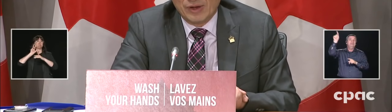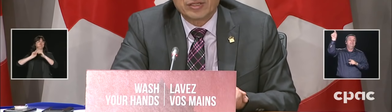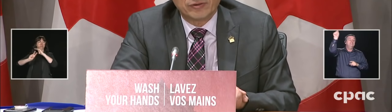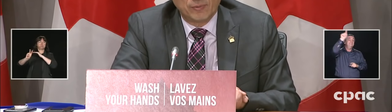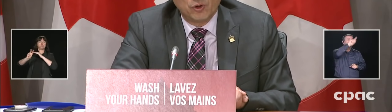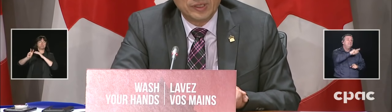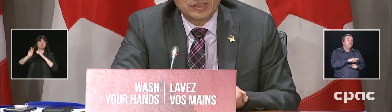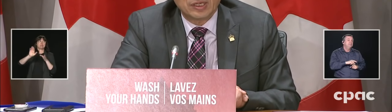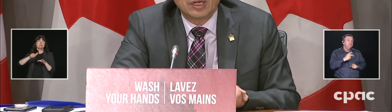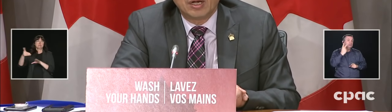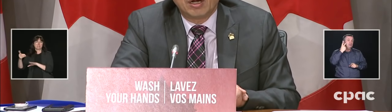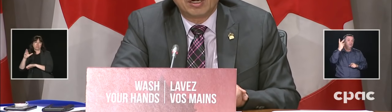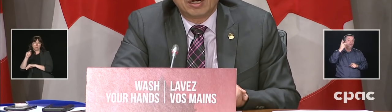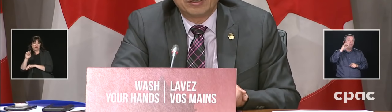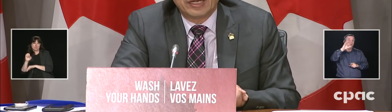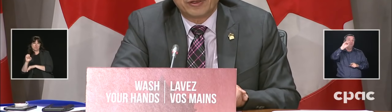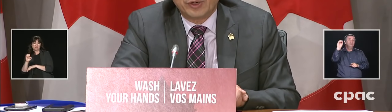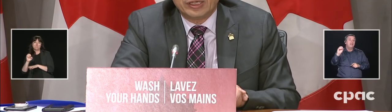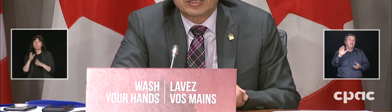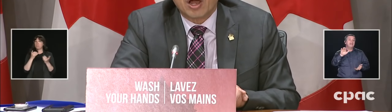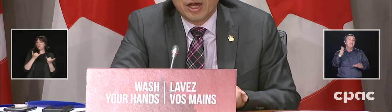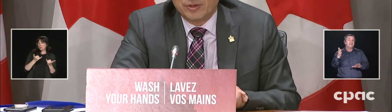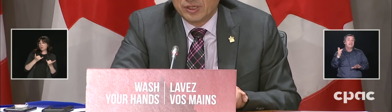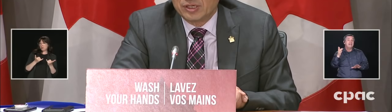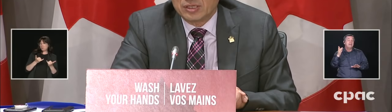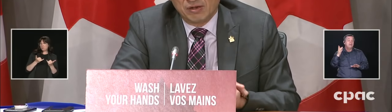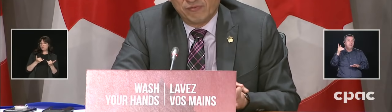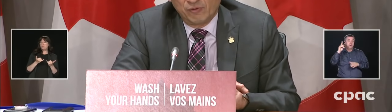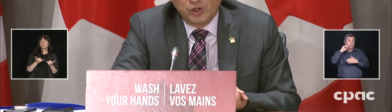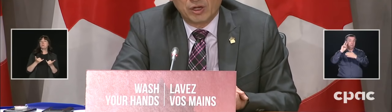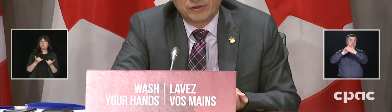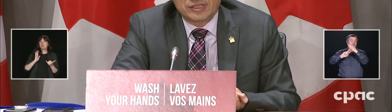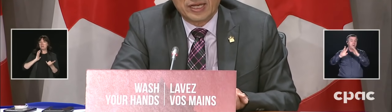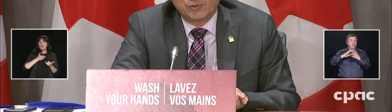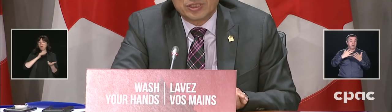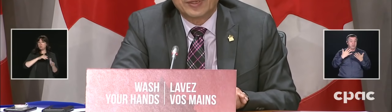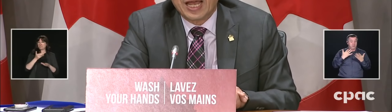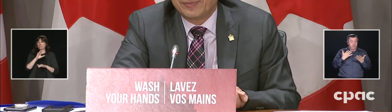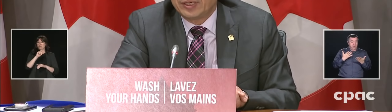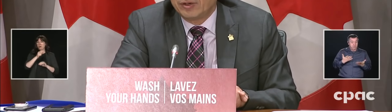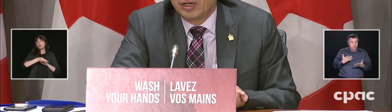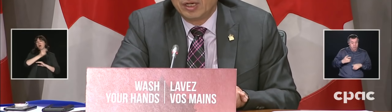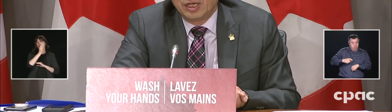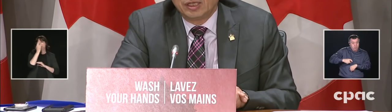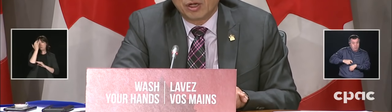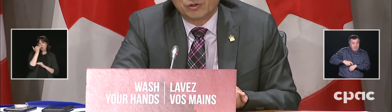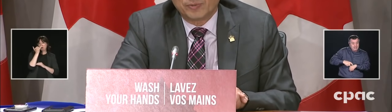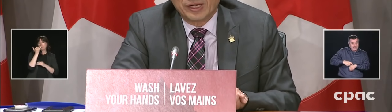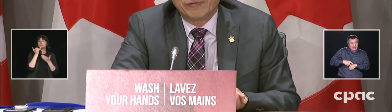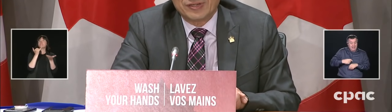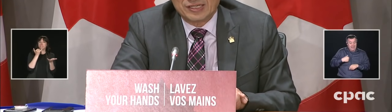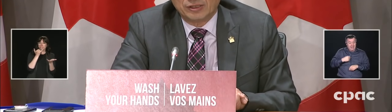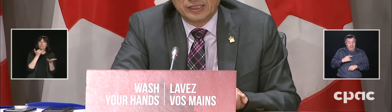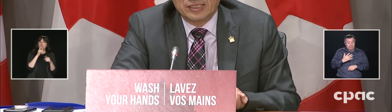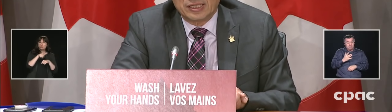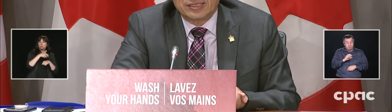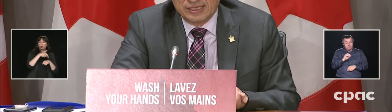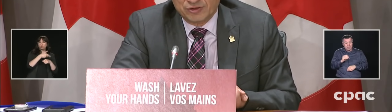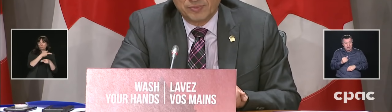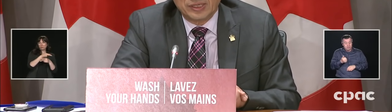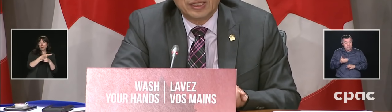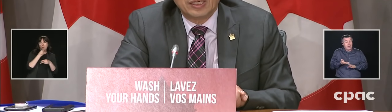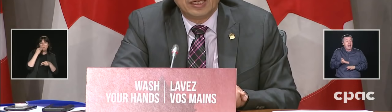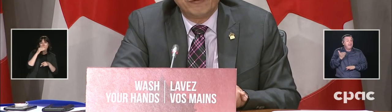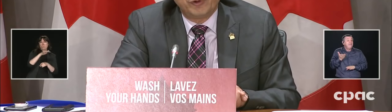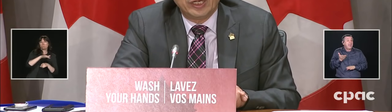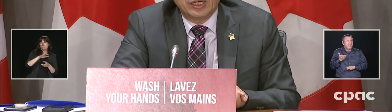right now, as of the moment, our death rate is higher because of we all understand what's been happening in long-term care facilities,